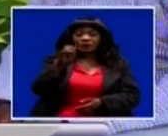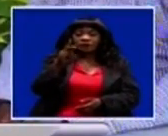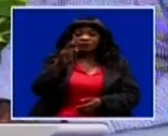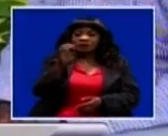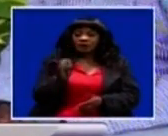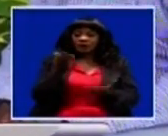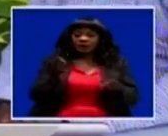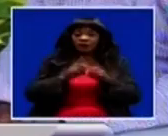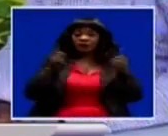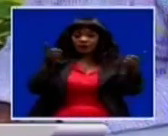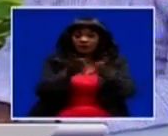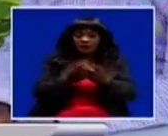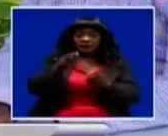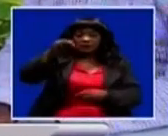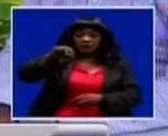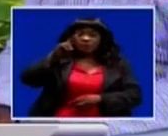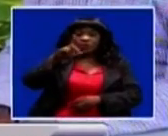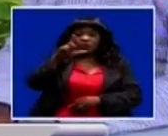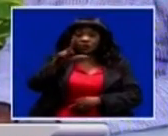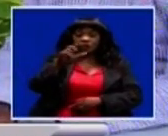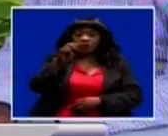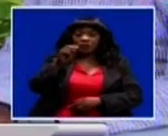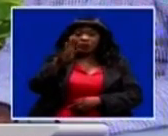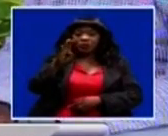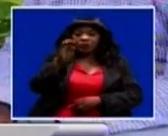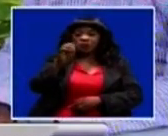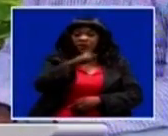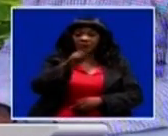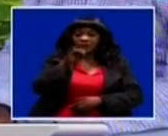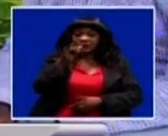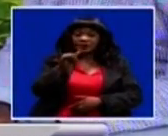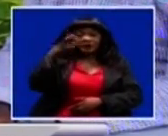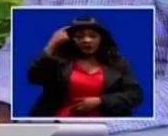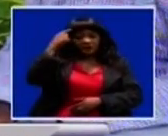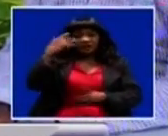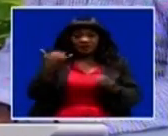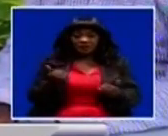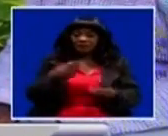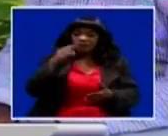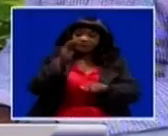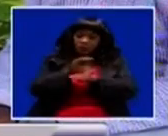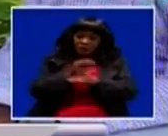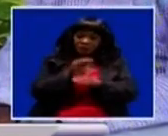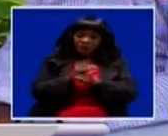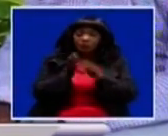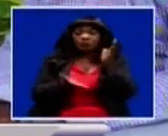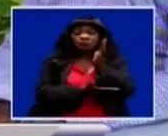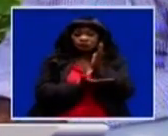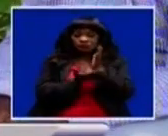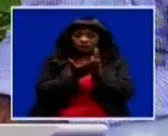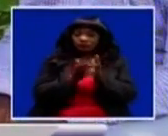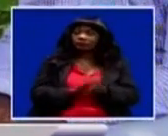Mulovezi, the government has built a state-of-the-art district hospital. So today I'd like